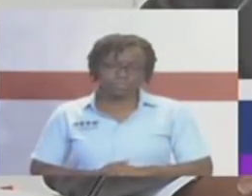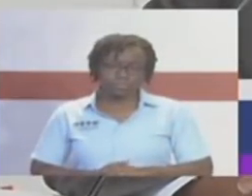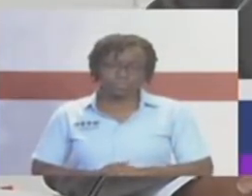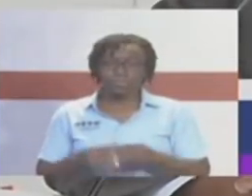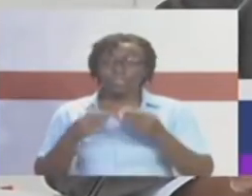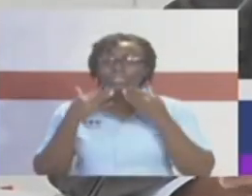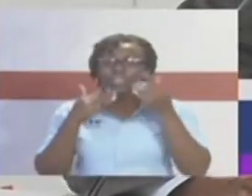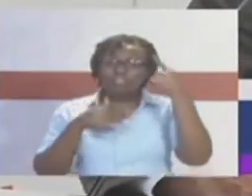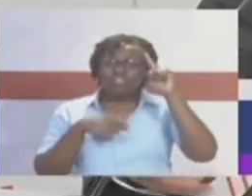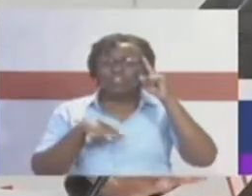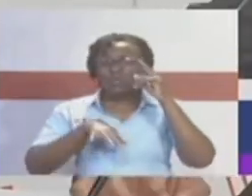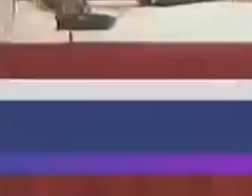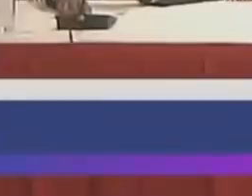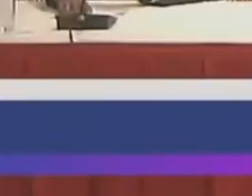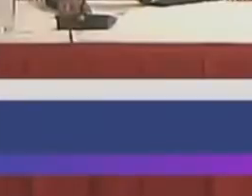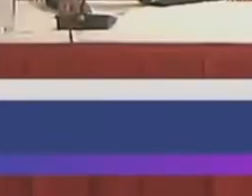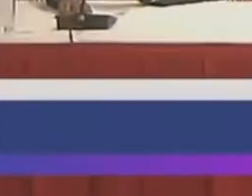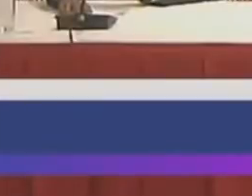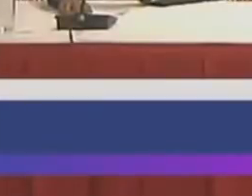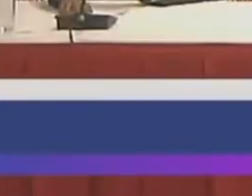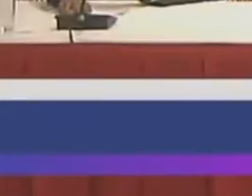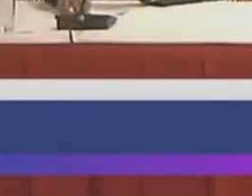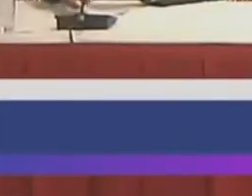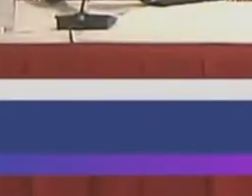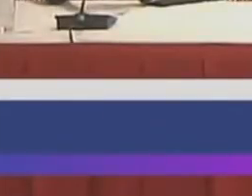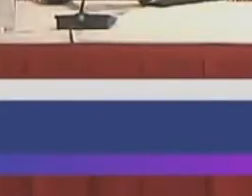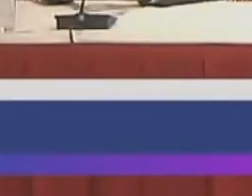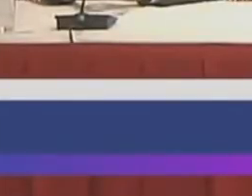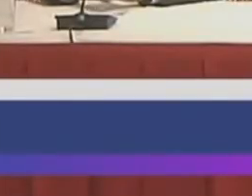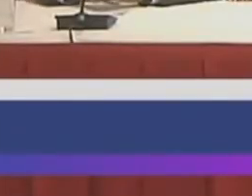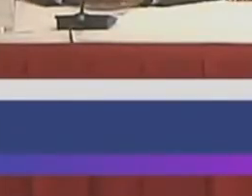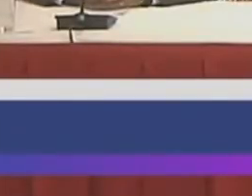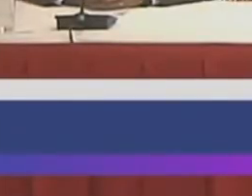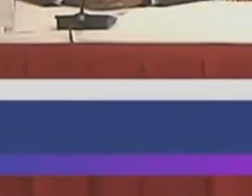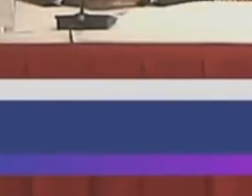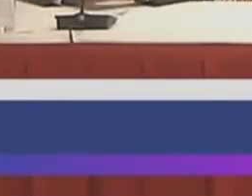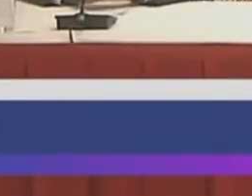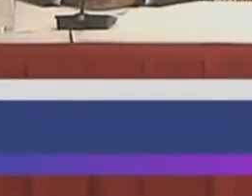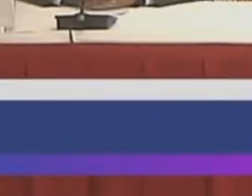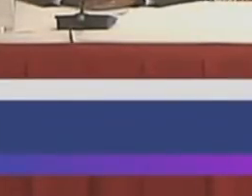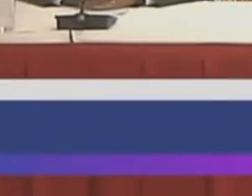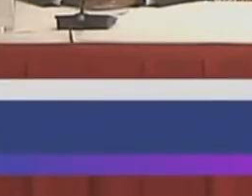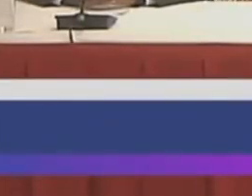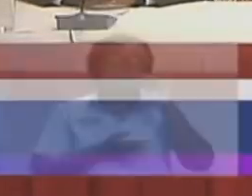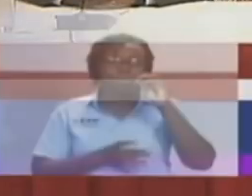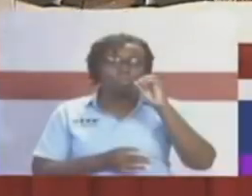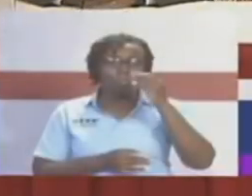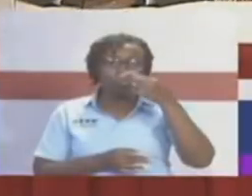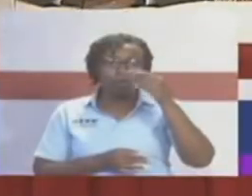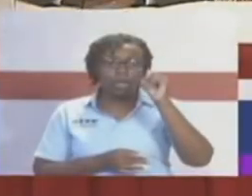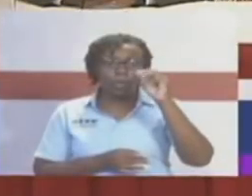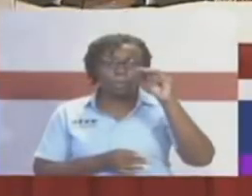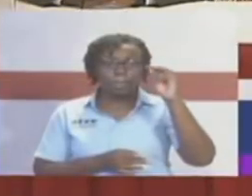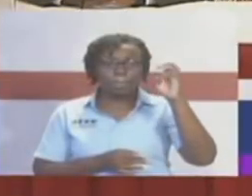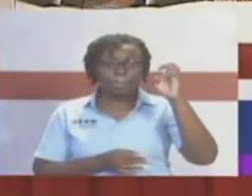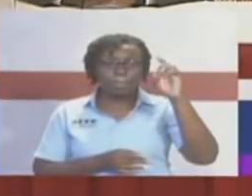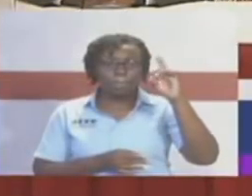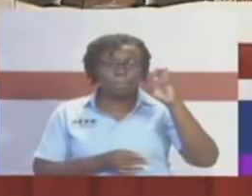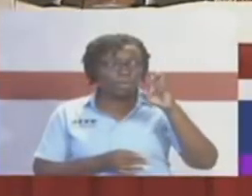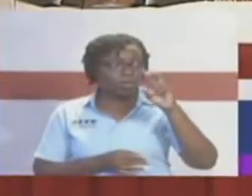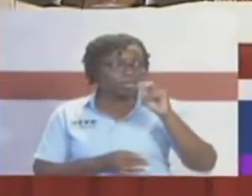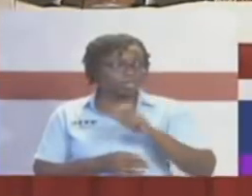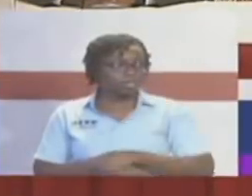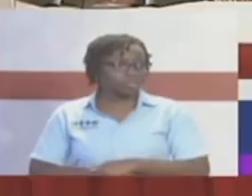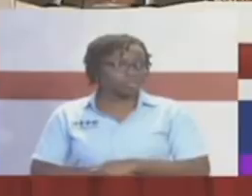Thank you for your time. And thank you, Dr. Mohammed. We move to the question and answer segment of this morning's